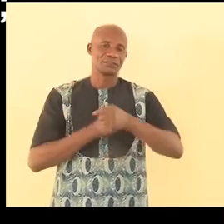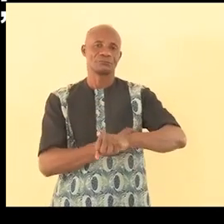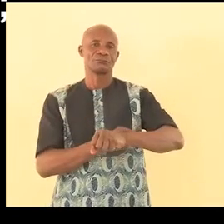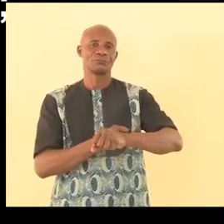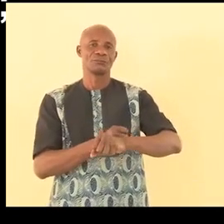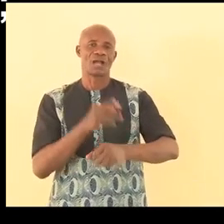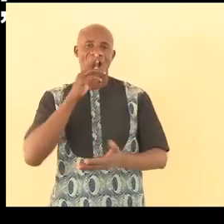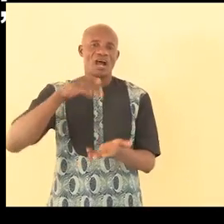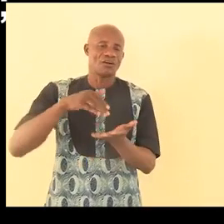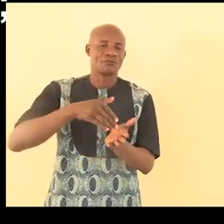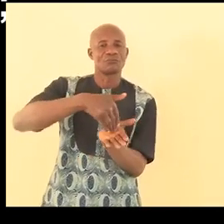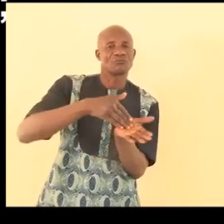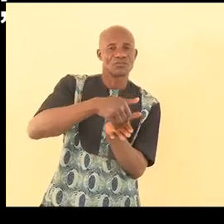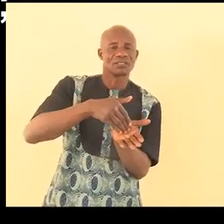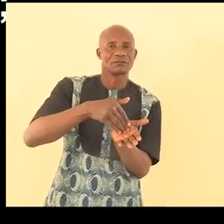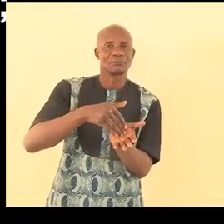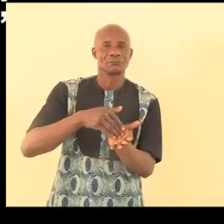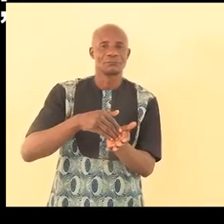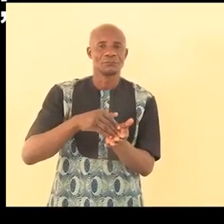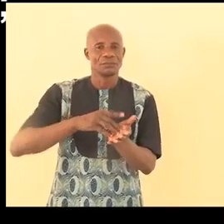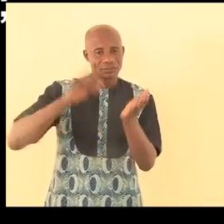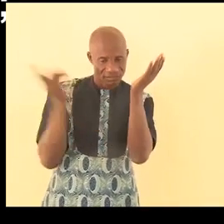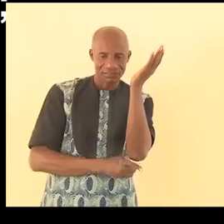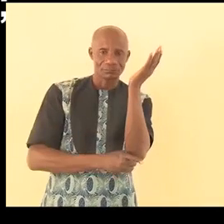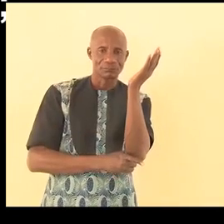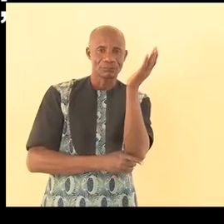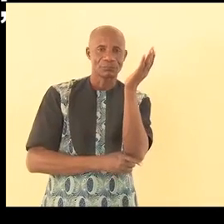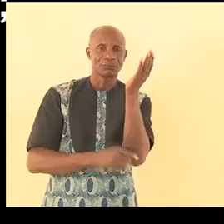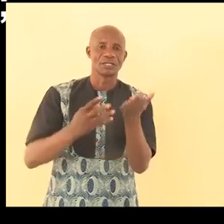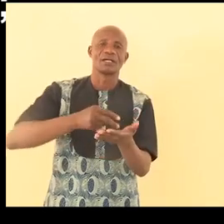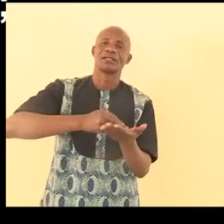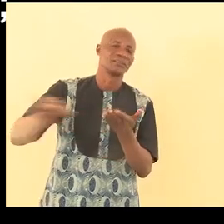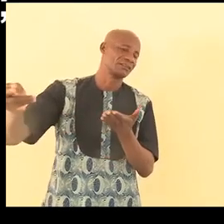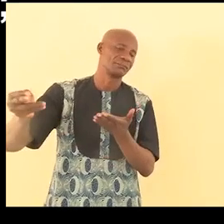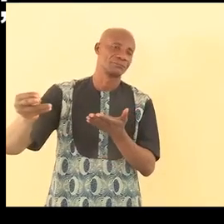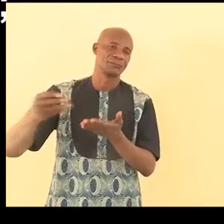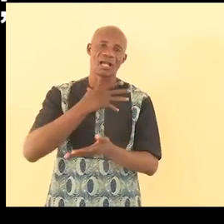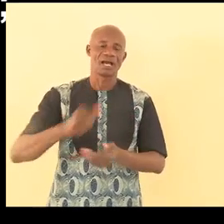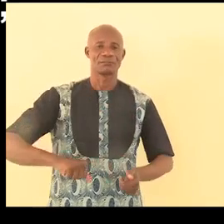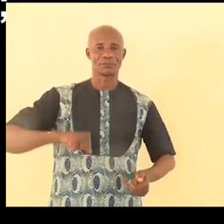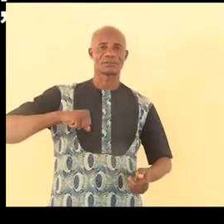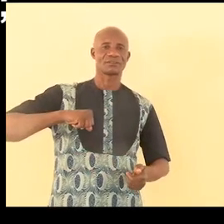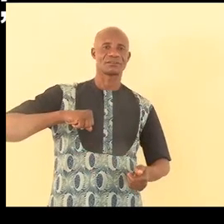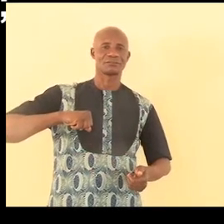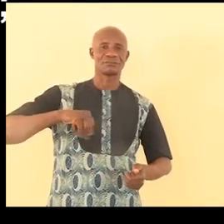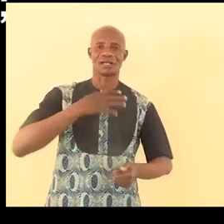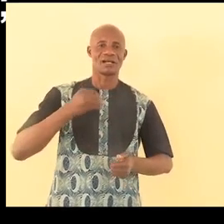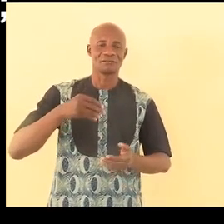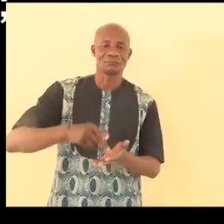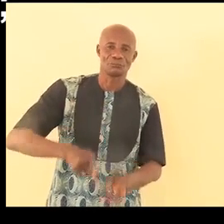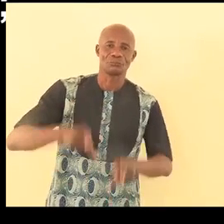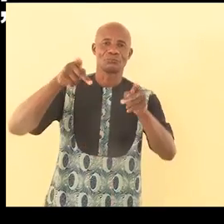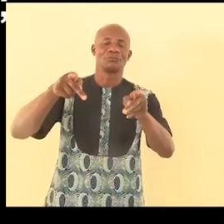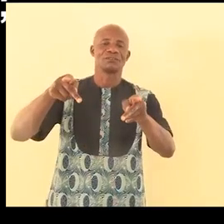Spiritual defenses are often weakened. Discipline is often neglected. And pride is often